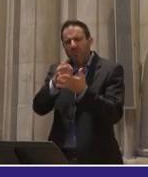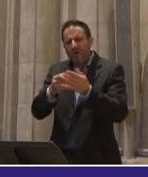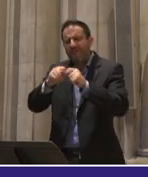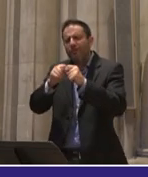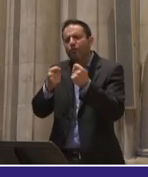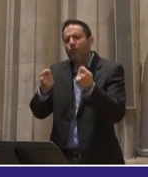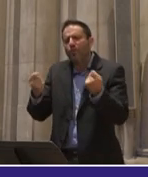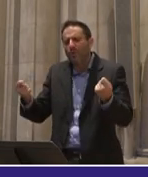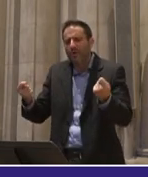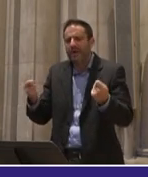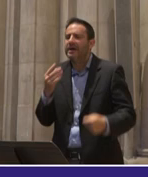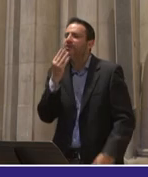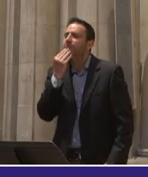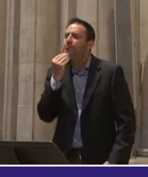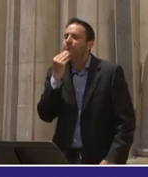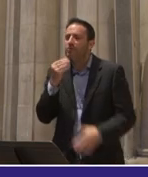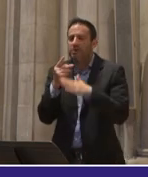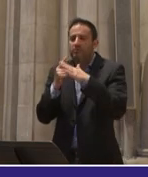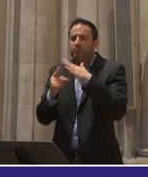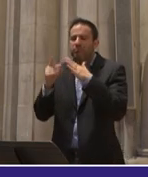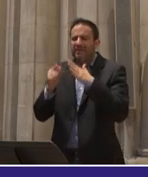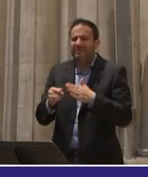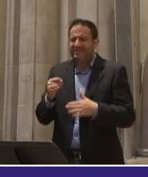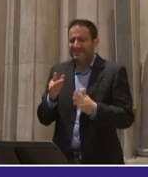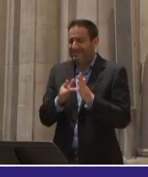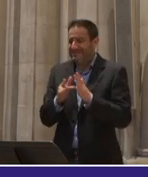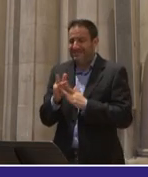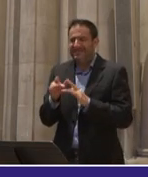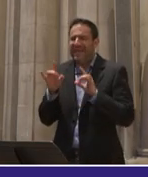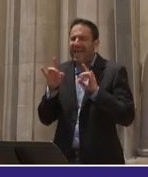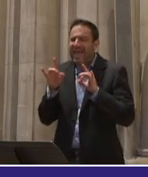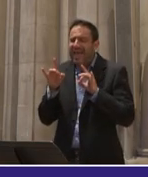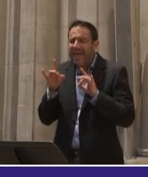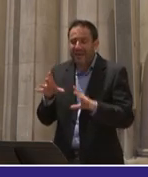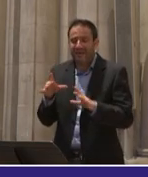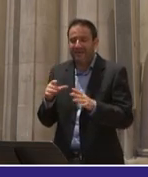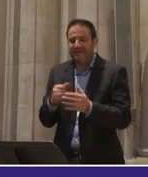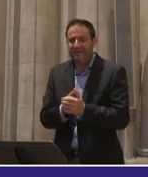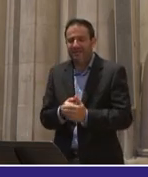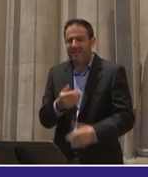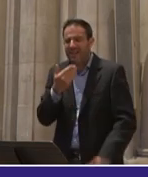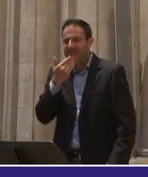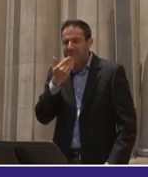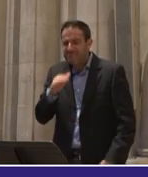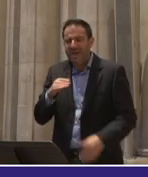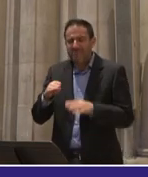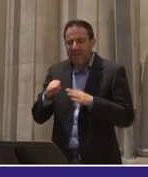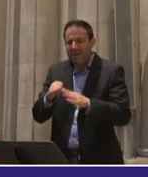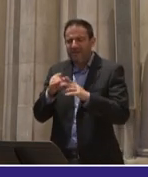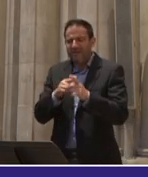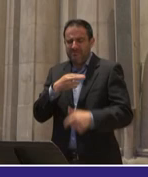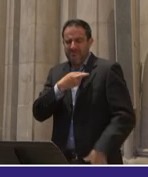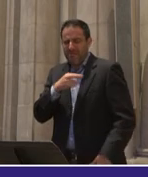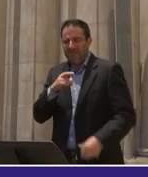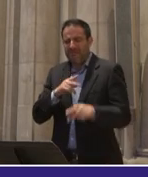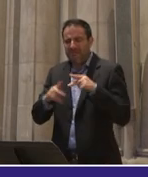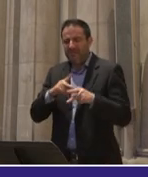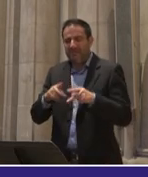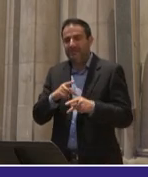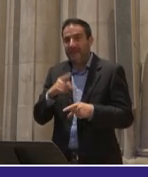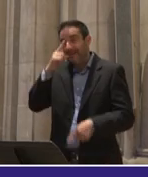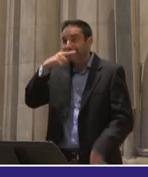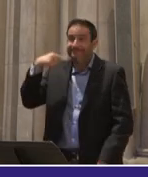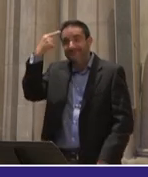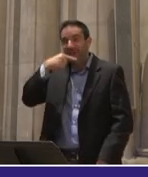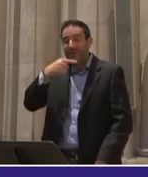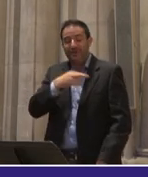And like the Jewish prophets before him, Jesus hated hypocrisy in religious people. People who kept up the appearances